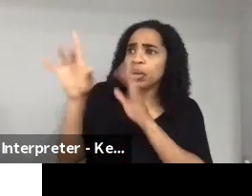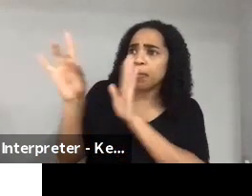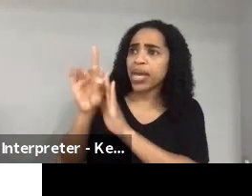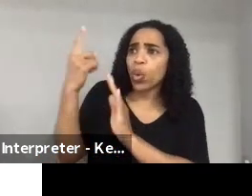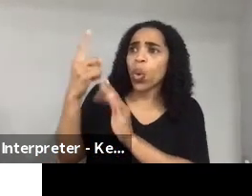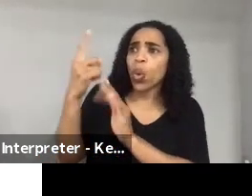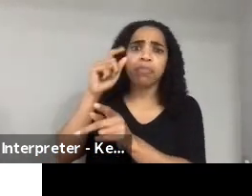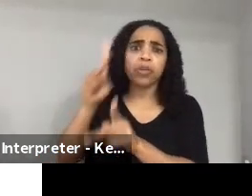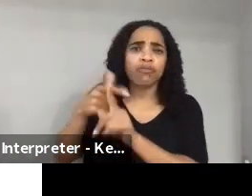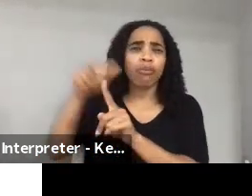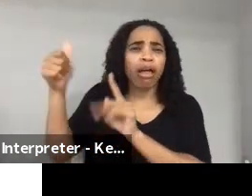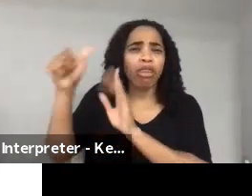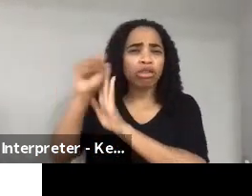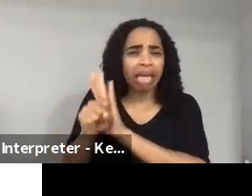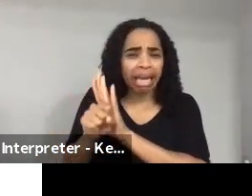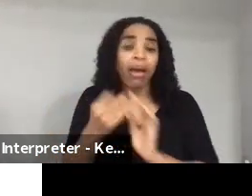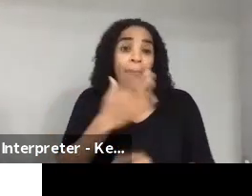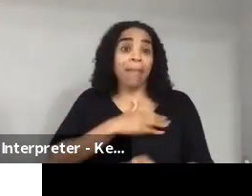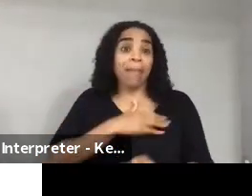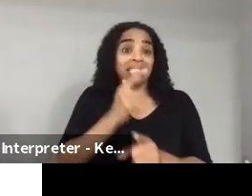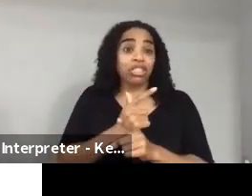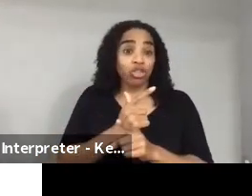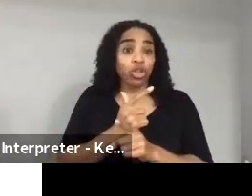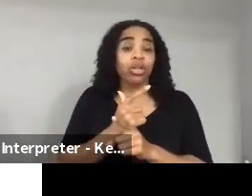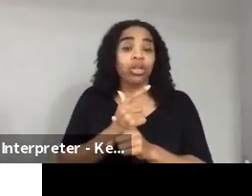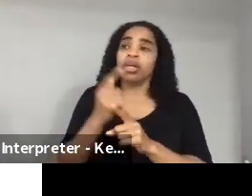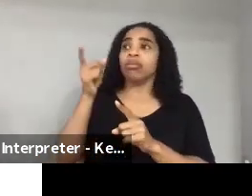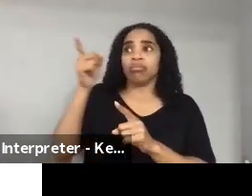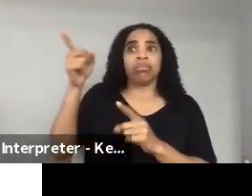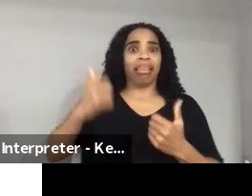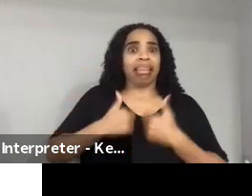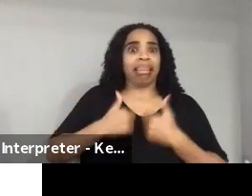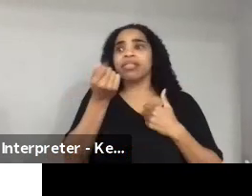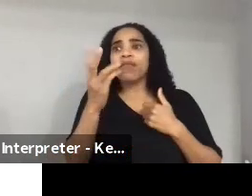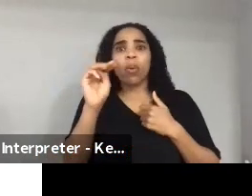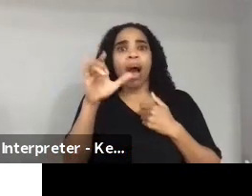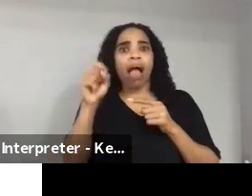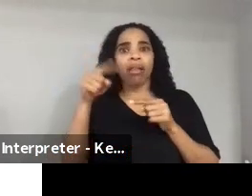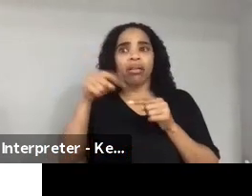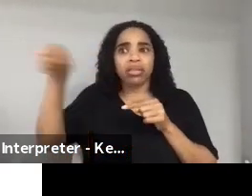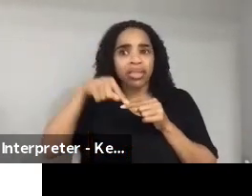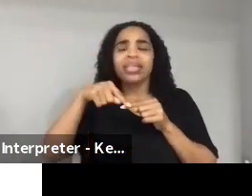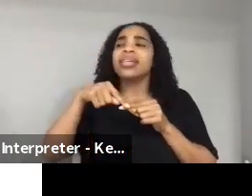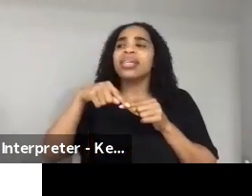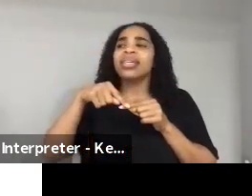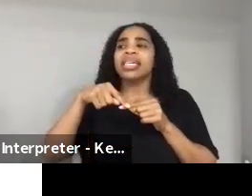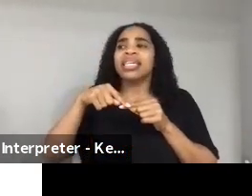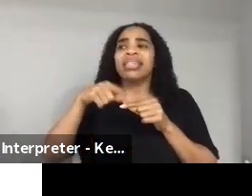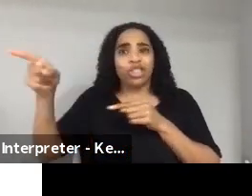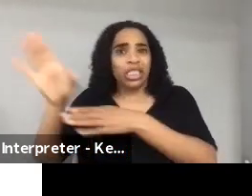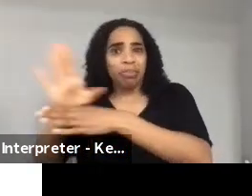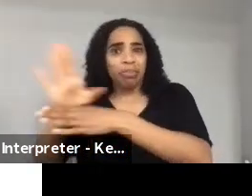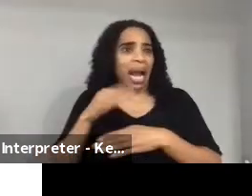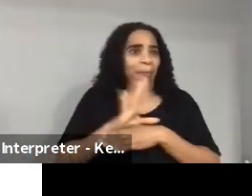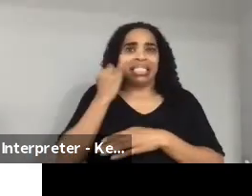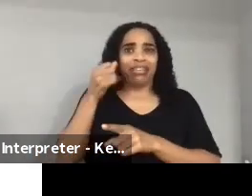my emergency contact, and she only lives a couple miles away. So if there was a hurricane, she's going to be busy. I'm going to be busy. So we